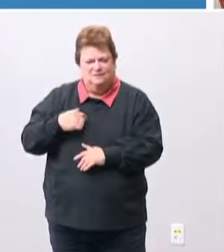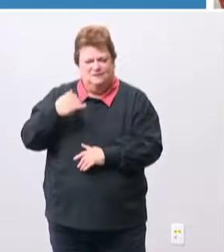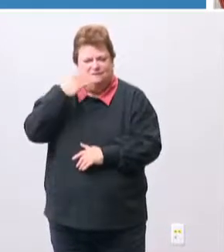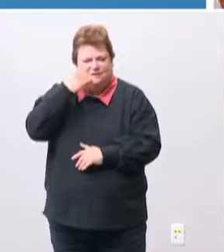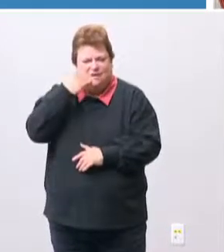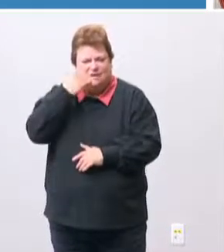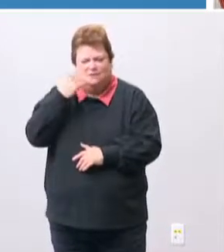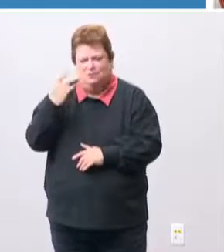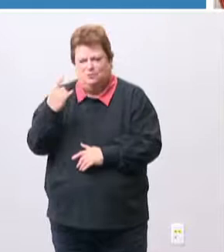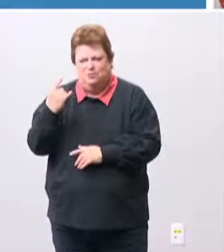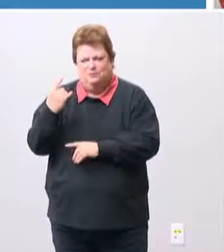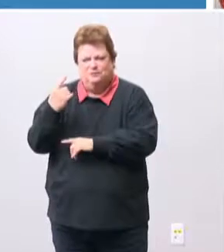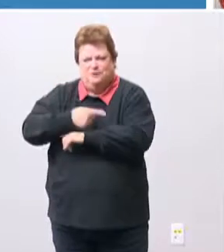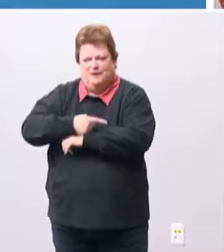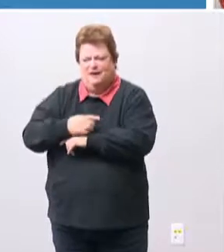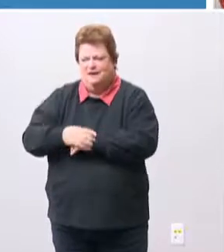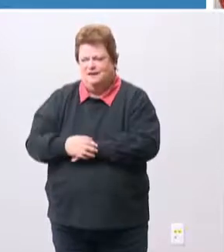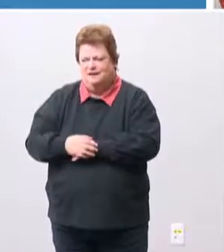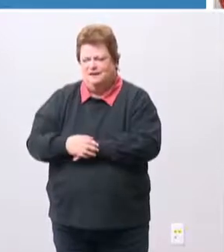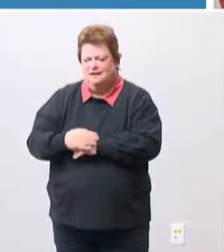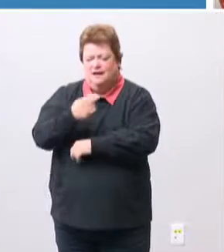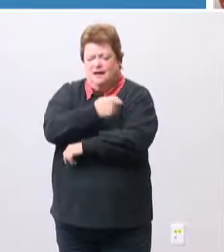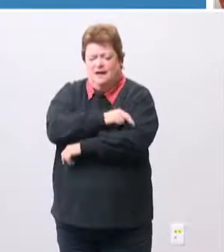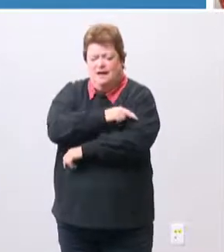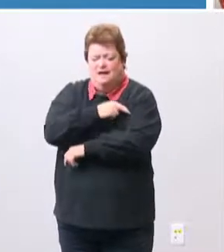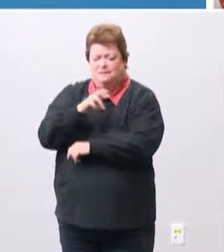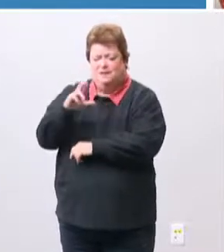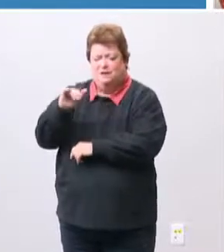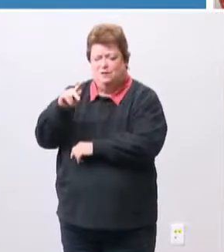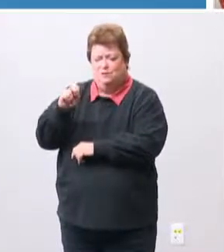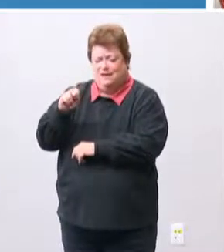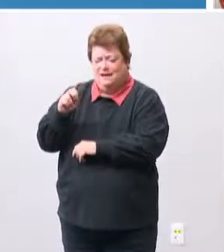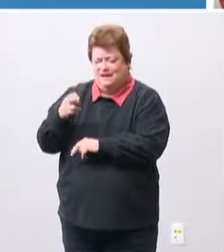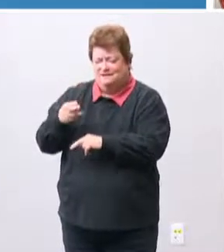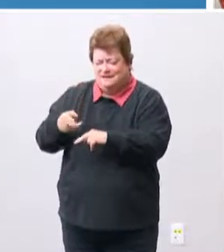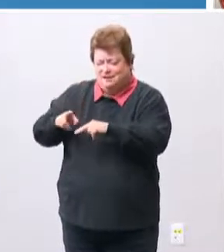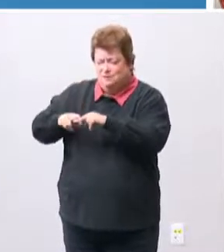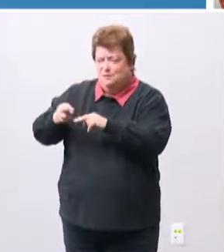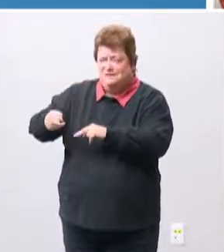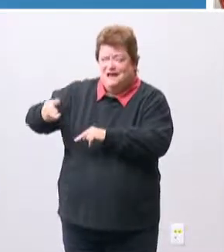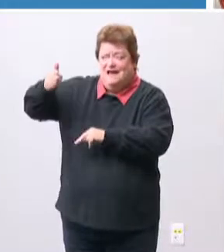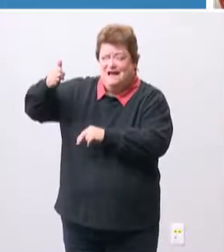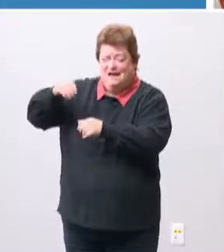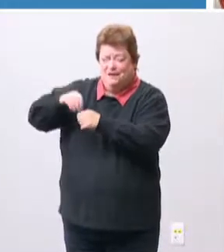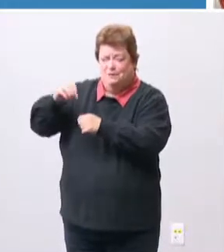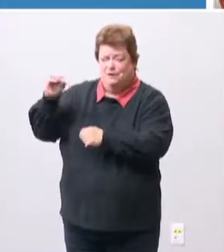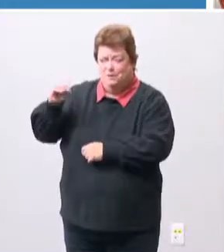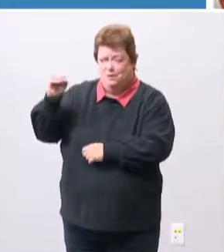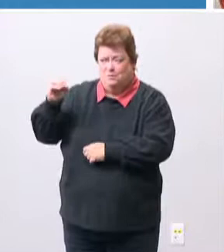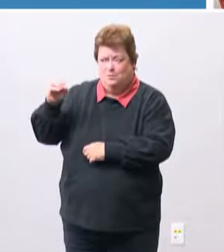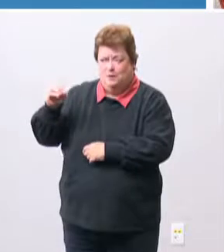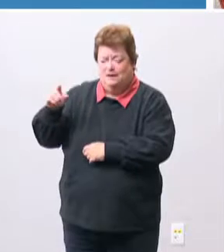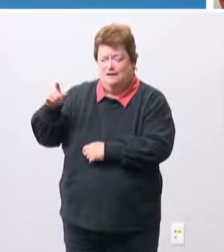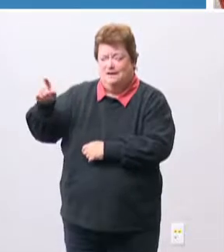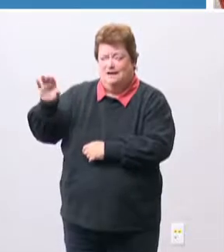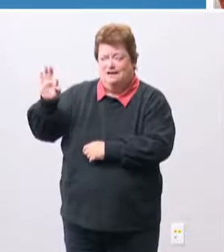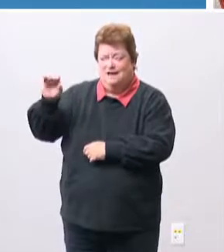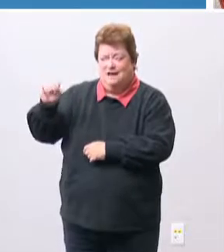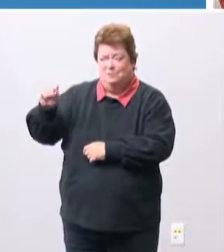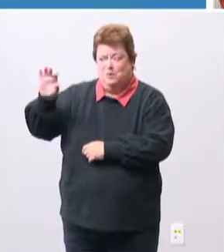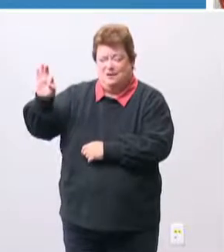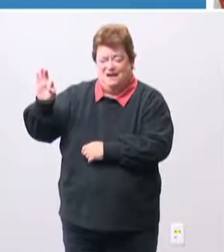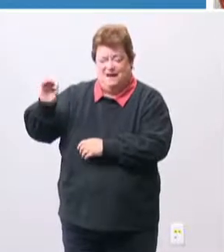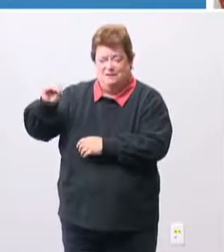and the hospital rate has increased even higher in Omaha. We're at 9.9%, almost